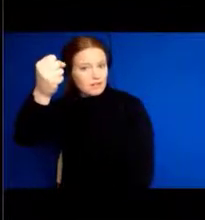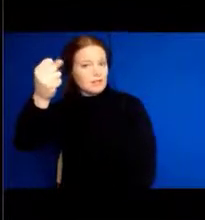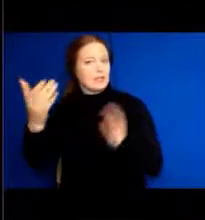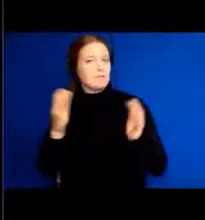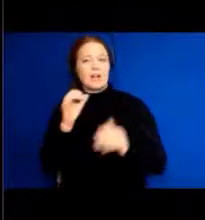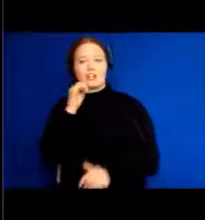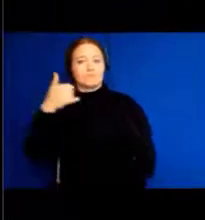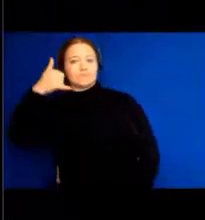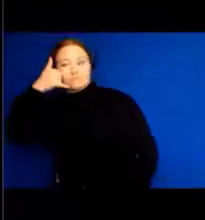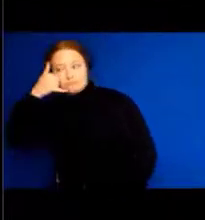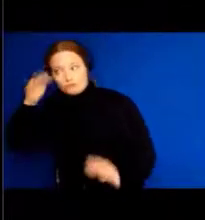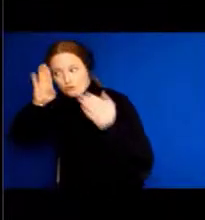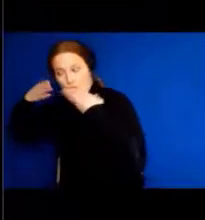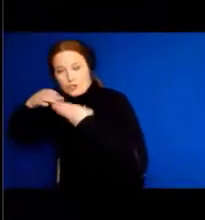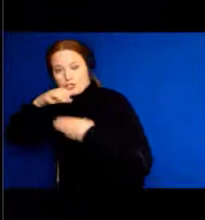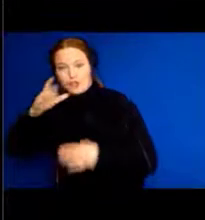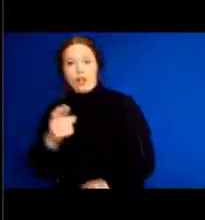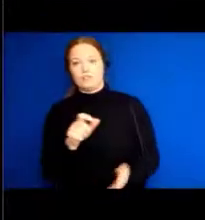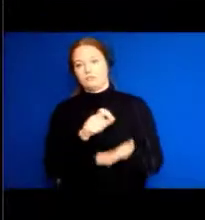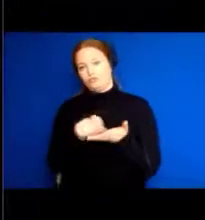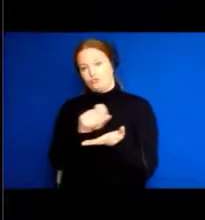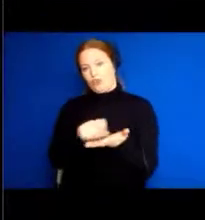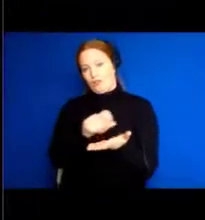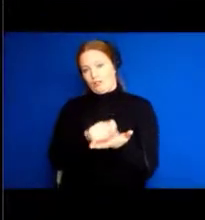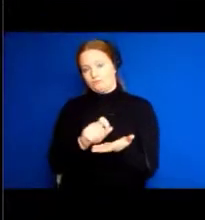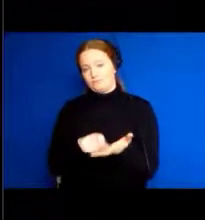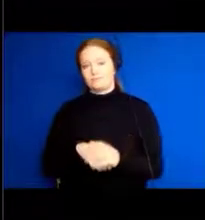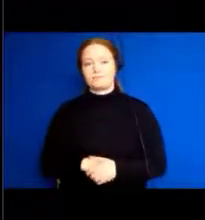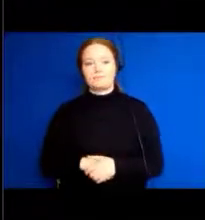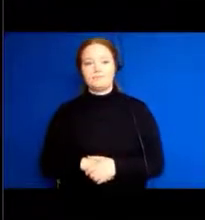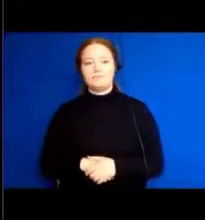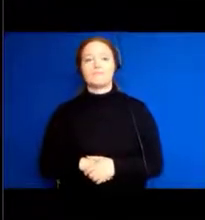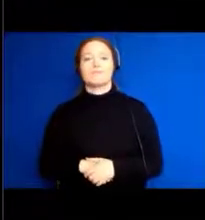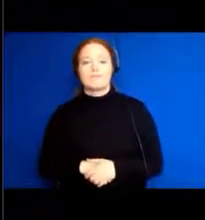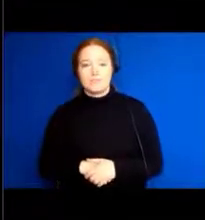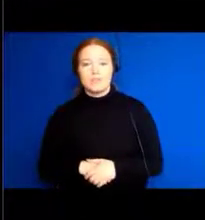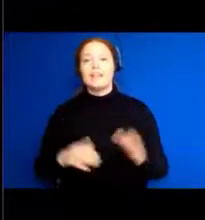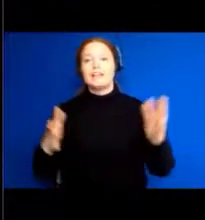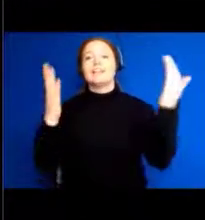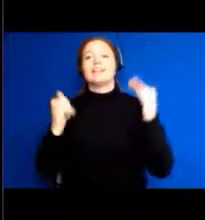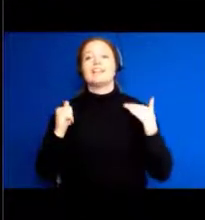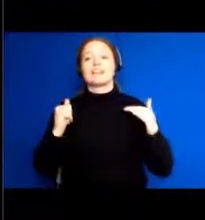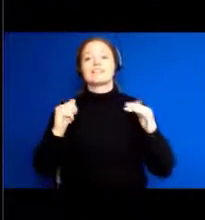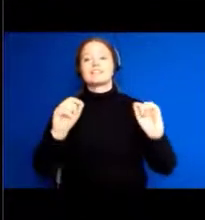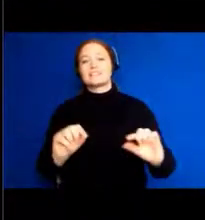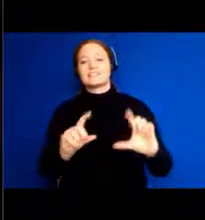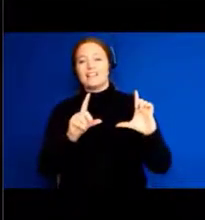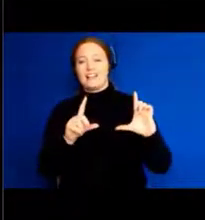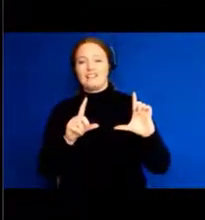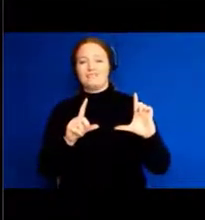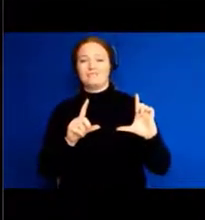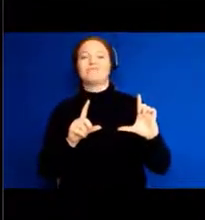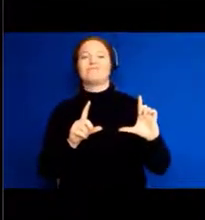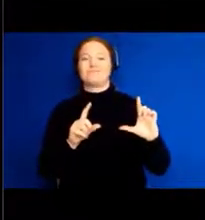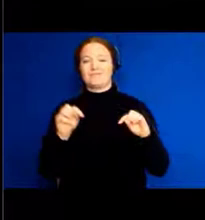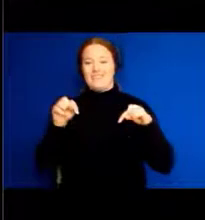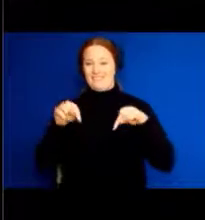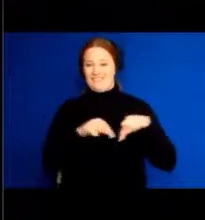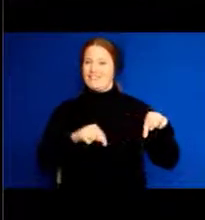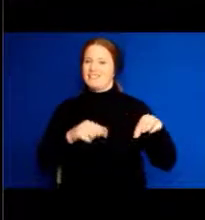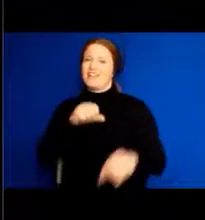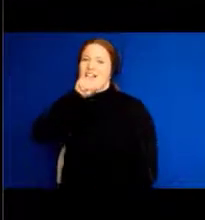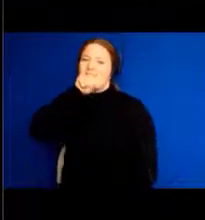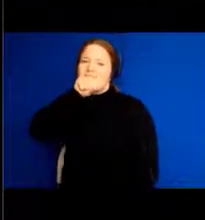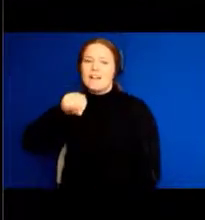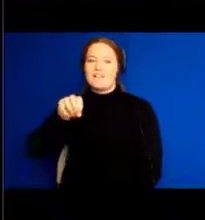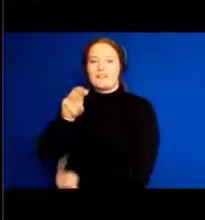So Myrna, this is one of your creations I most love, your painting called Sailboat.